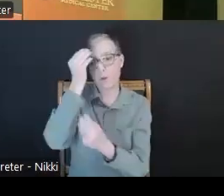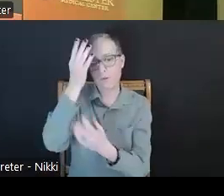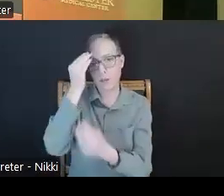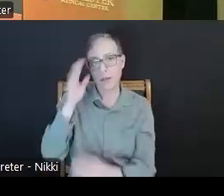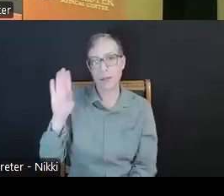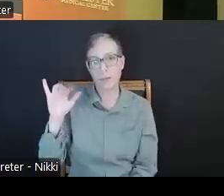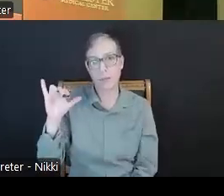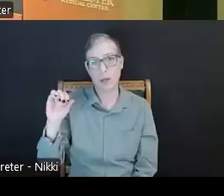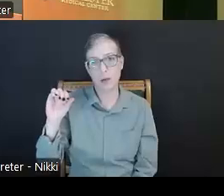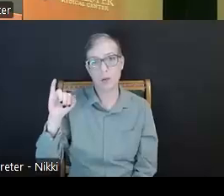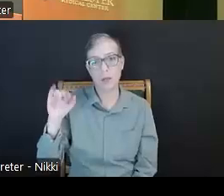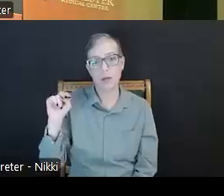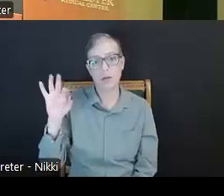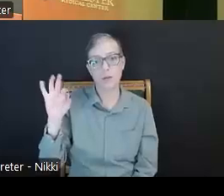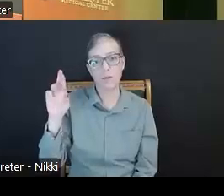So